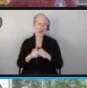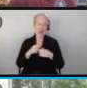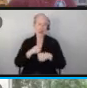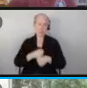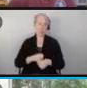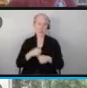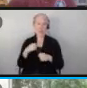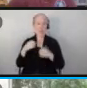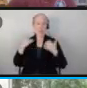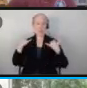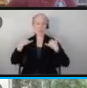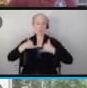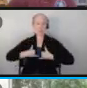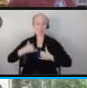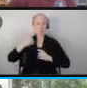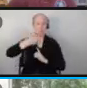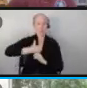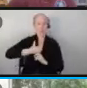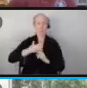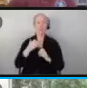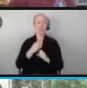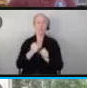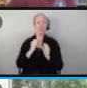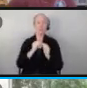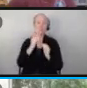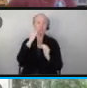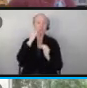sense to make it more modularized and